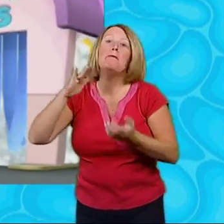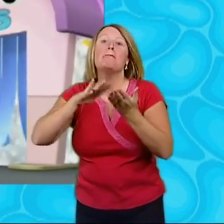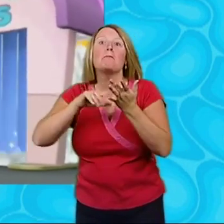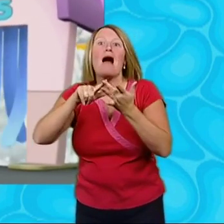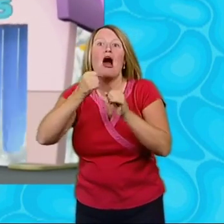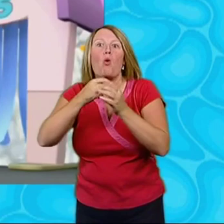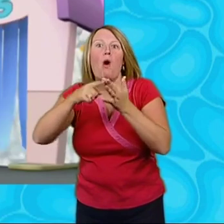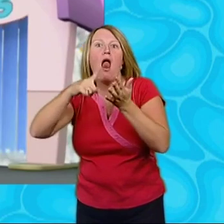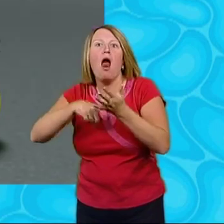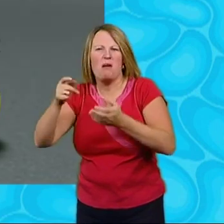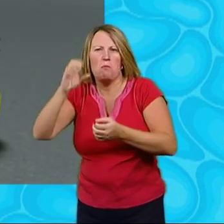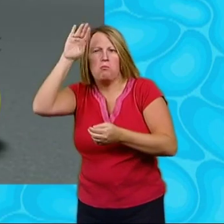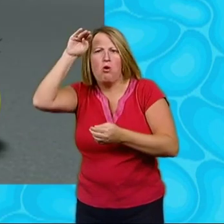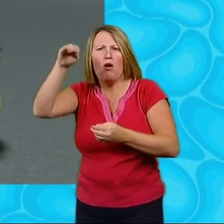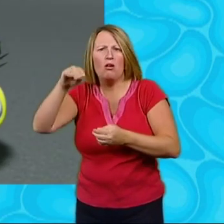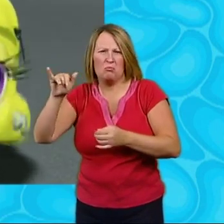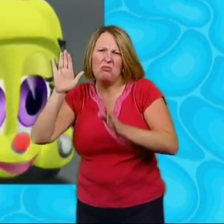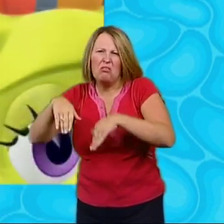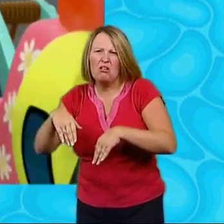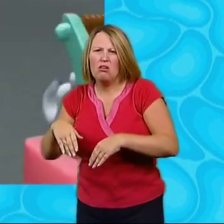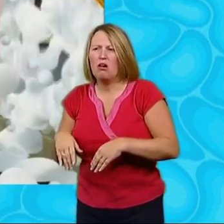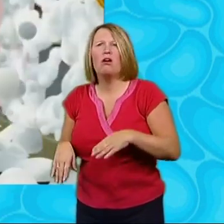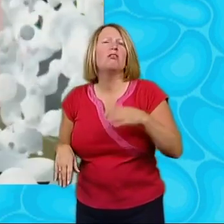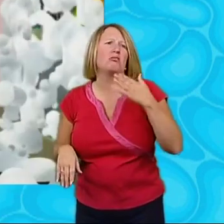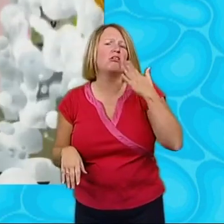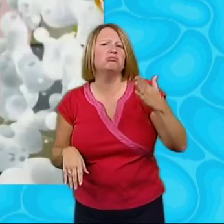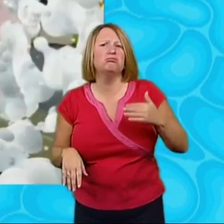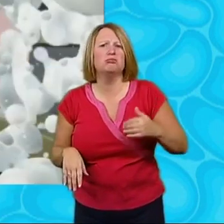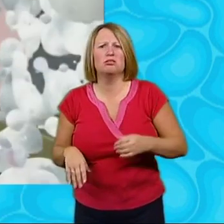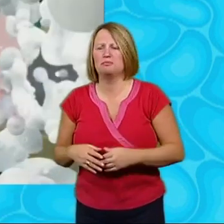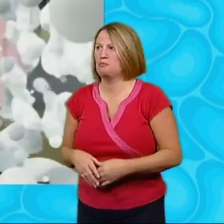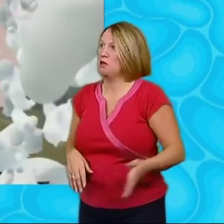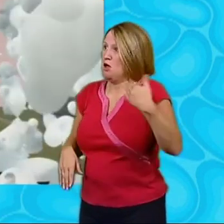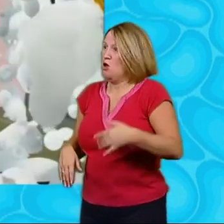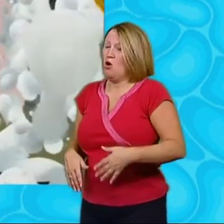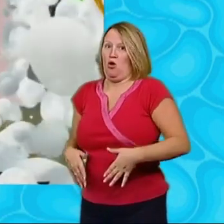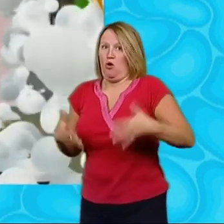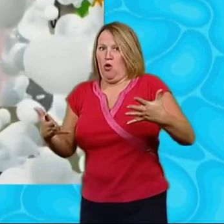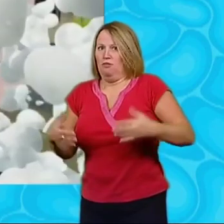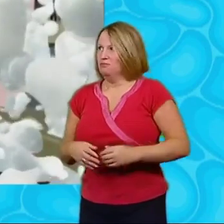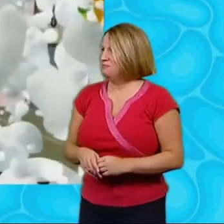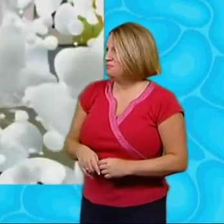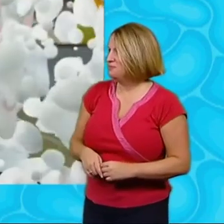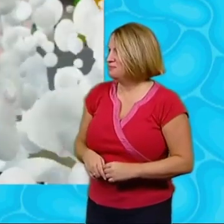a quick wash wouldn't hurt. Thanks, Suds. Let's get sudsy.